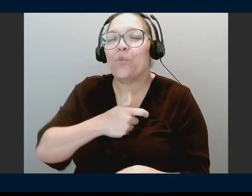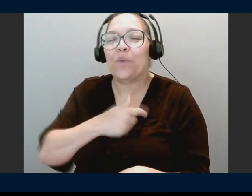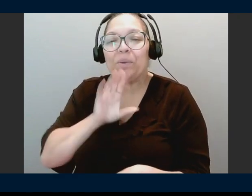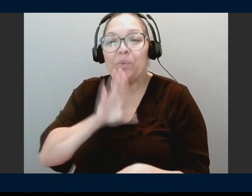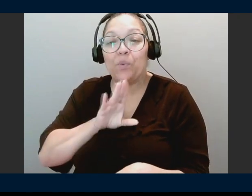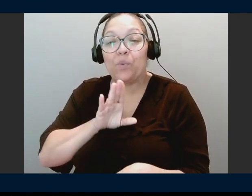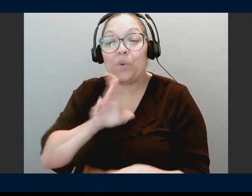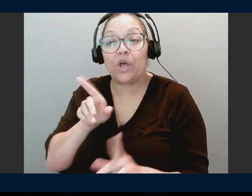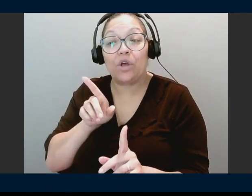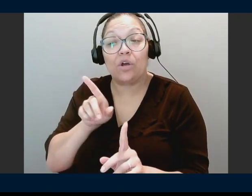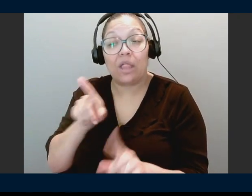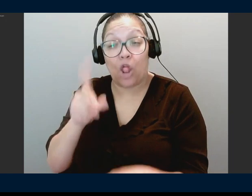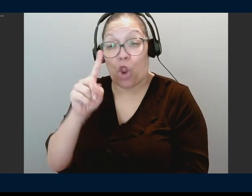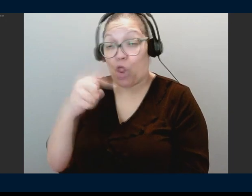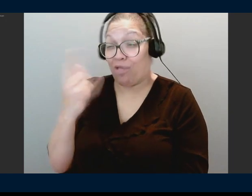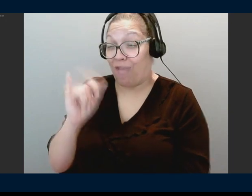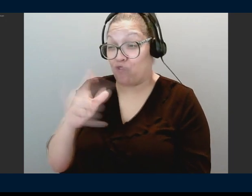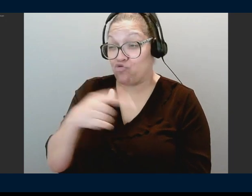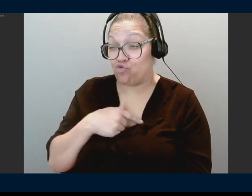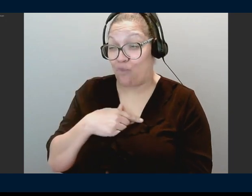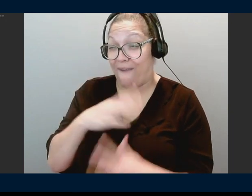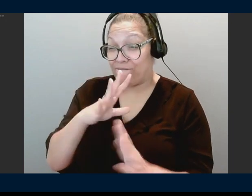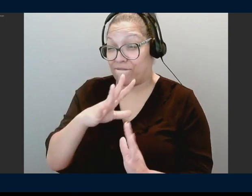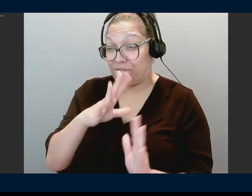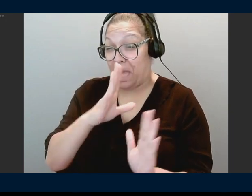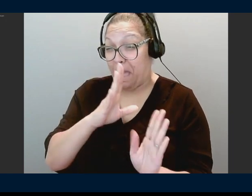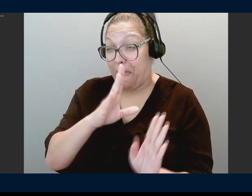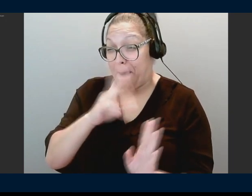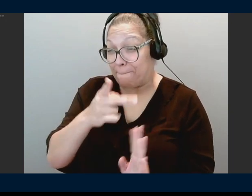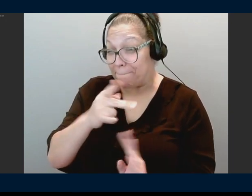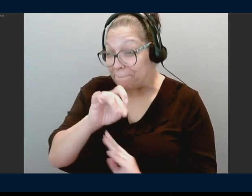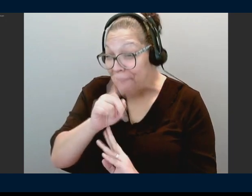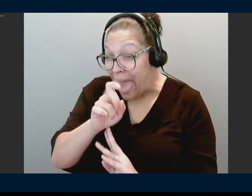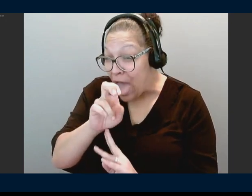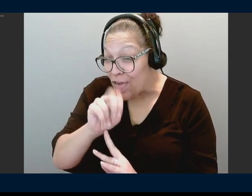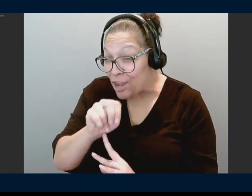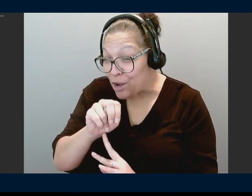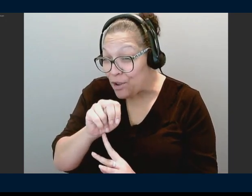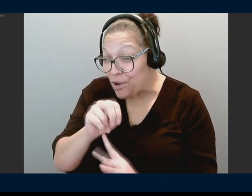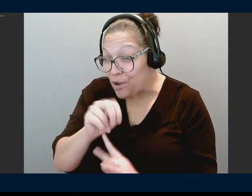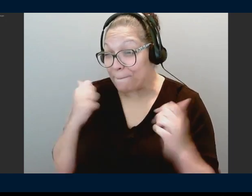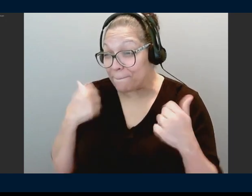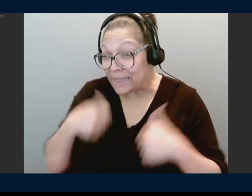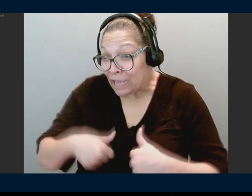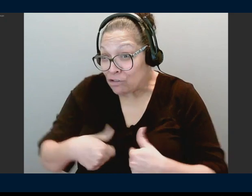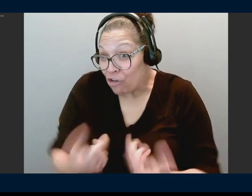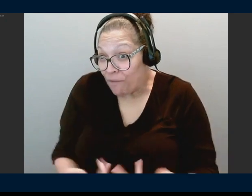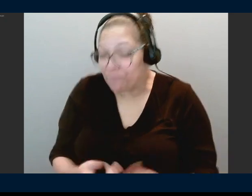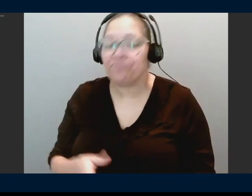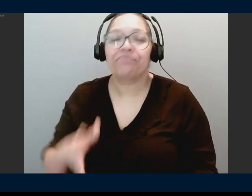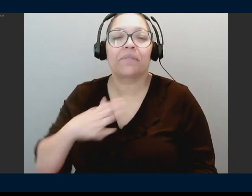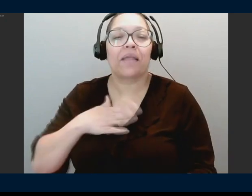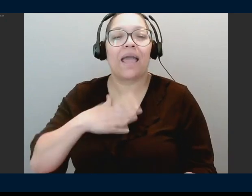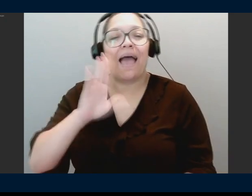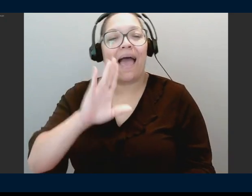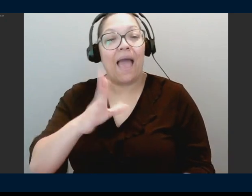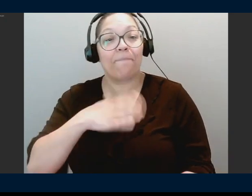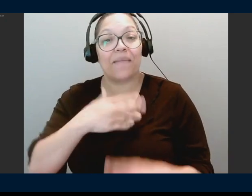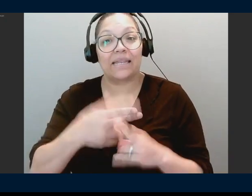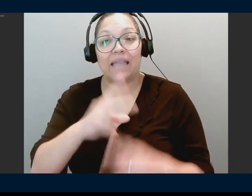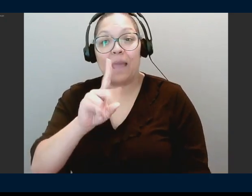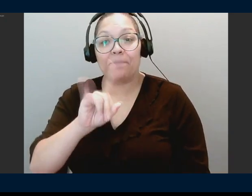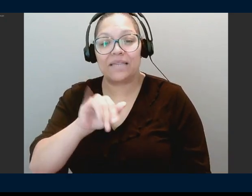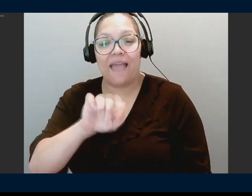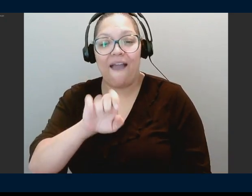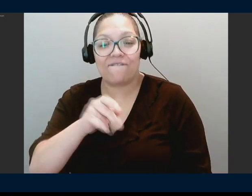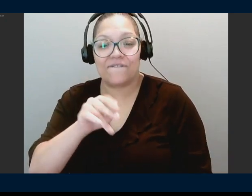looks like you've got a patterned blazer. I think that's right. Hi, my name is Daphne. I go to James Madison University